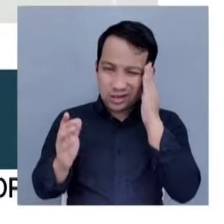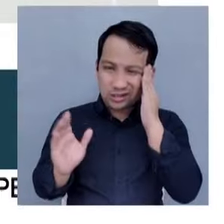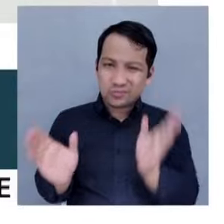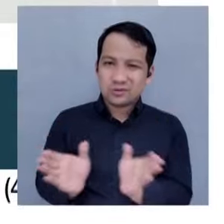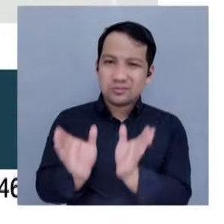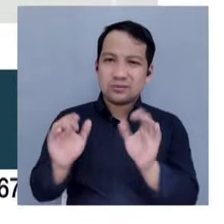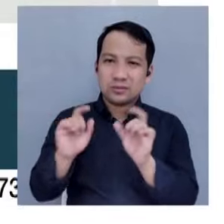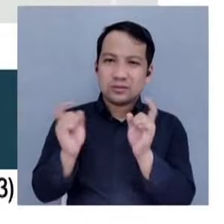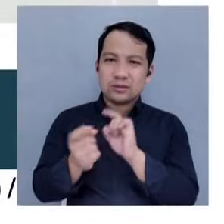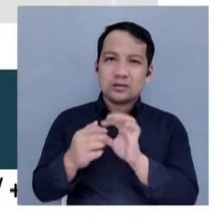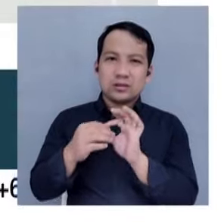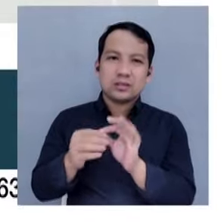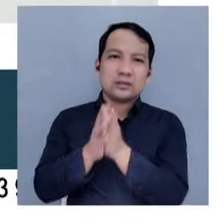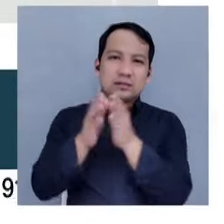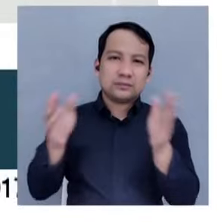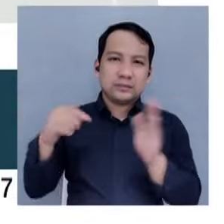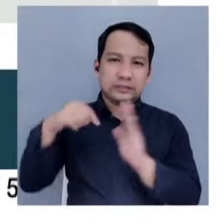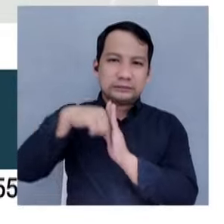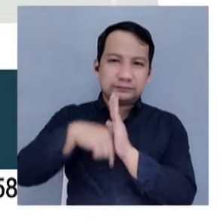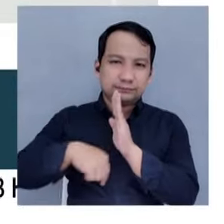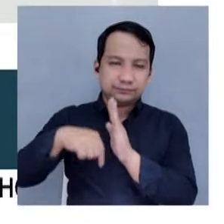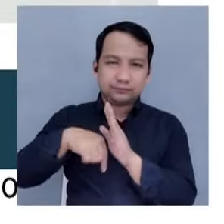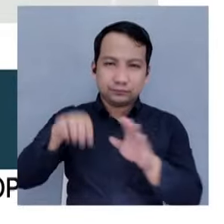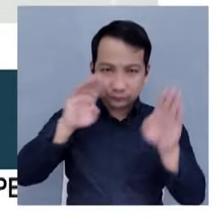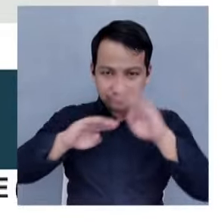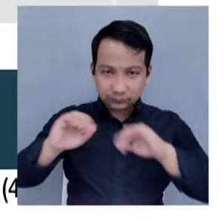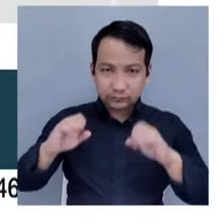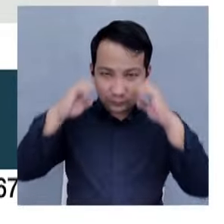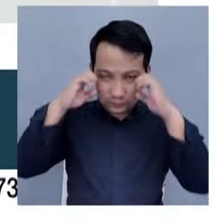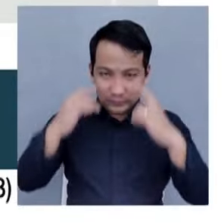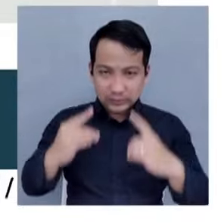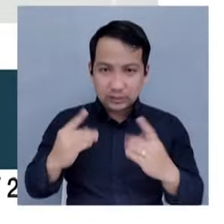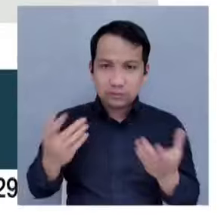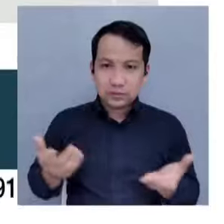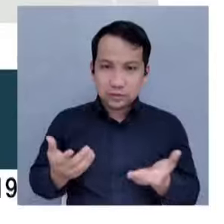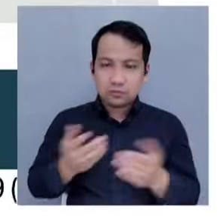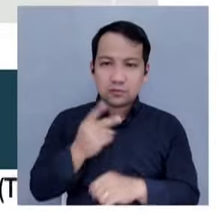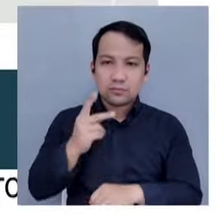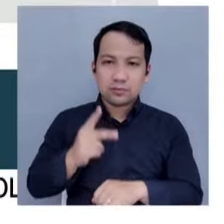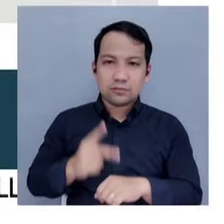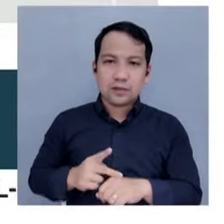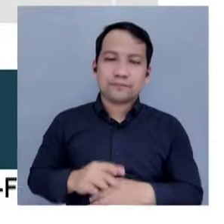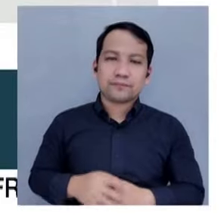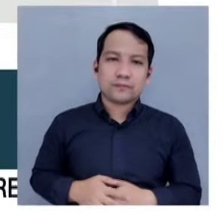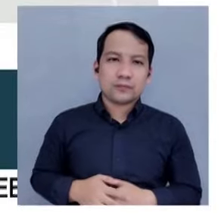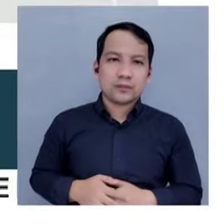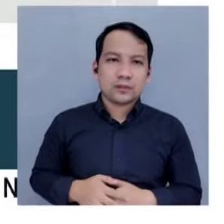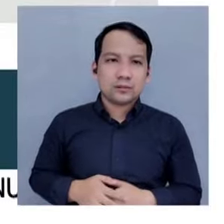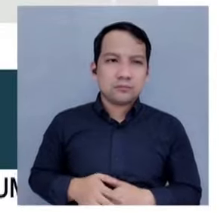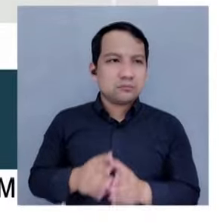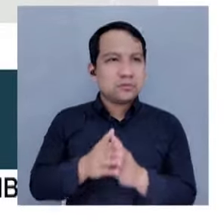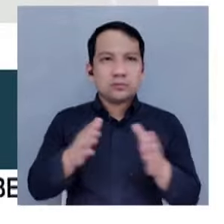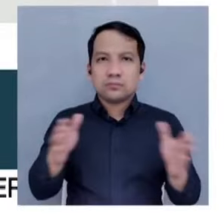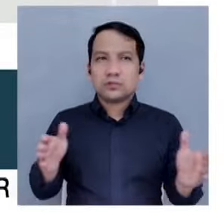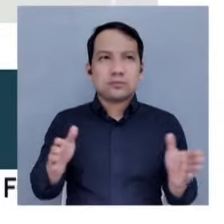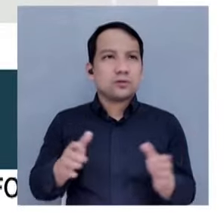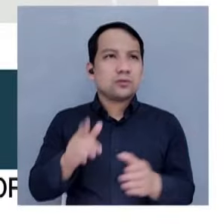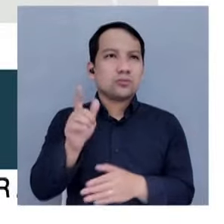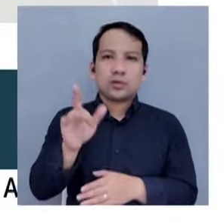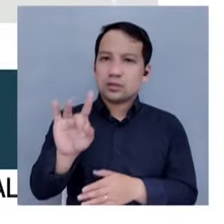and napakalalim ng mga problema ng education. Napakalaki ng bureaucracy, no? 28 million